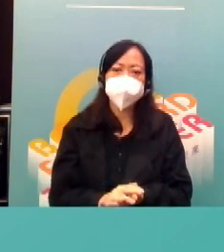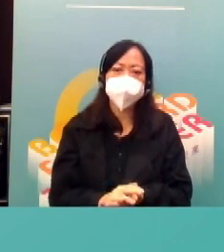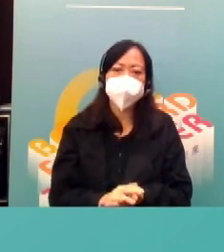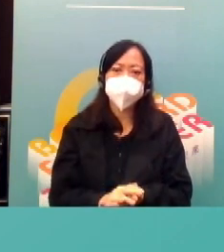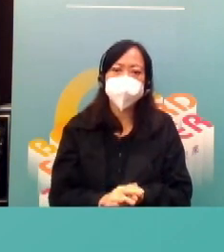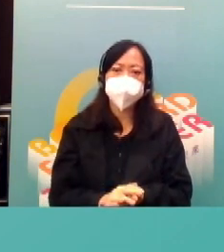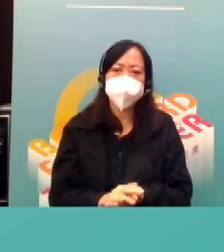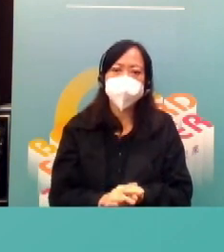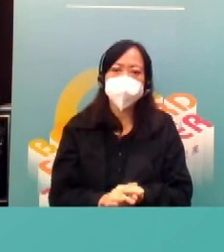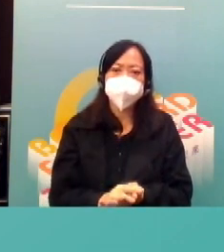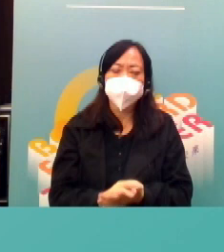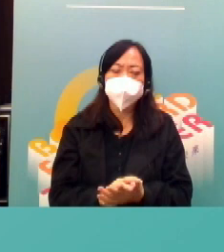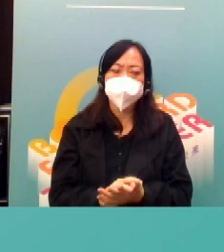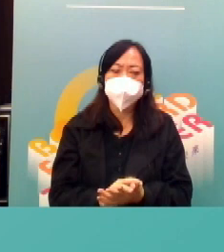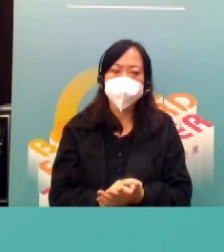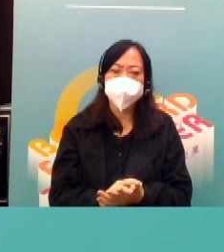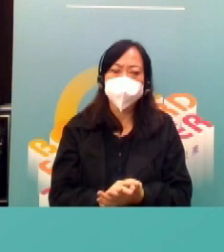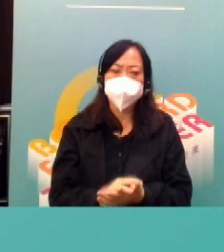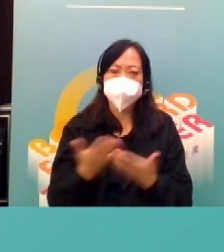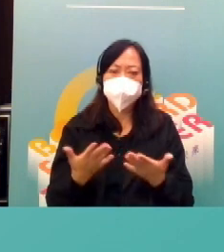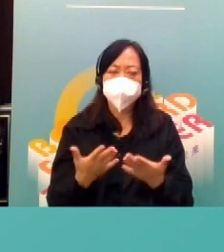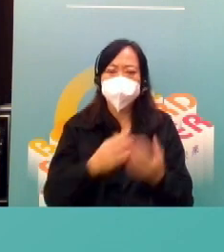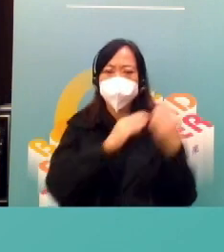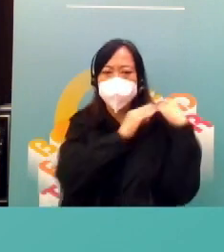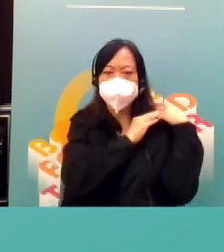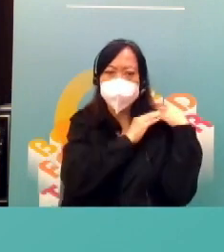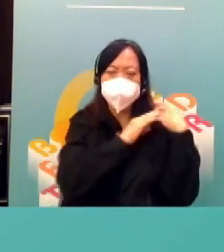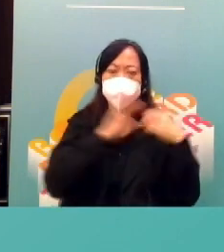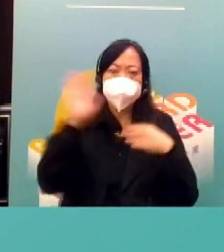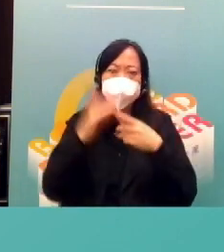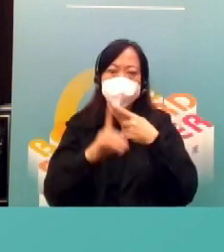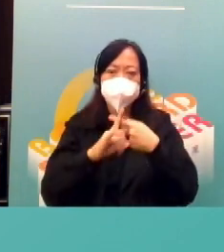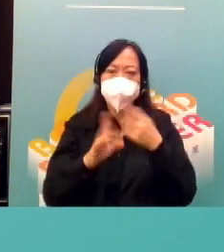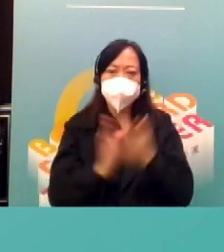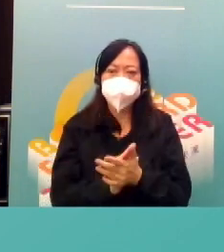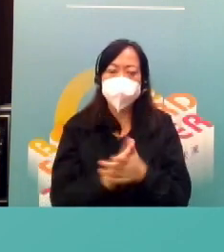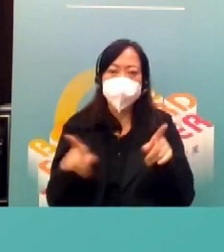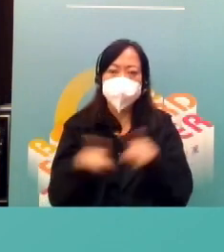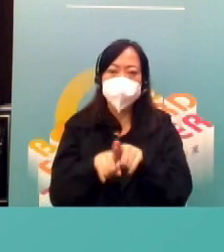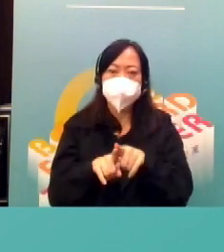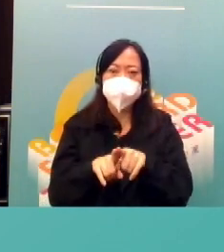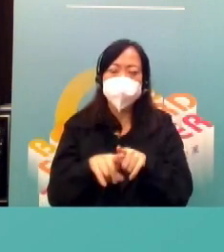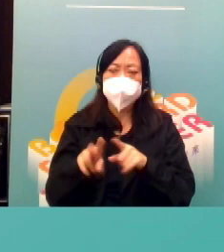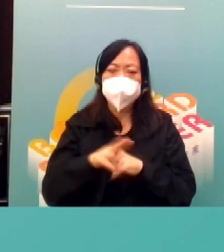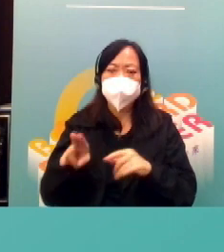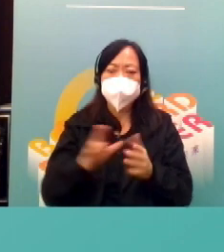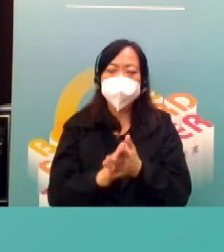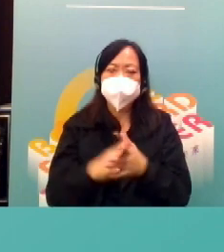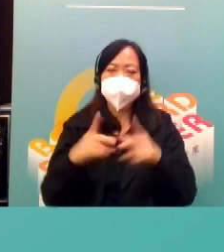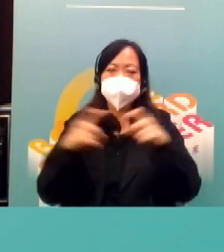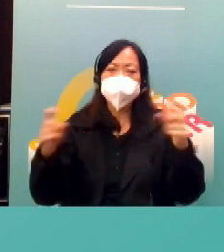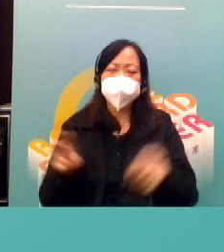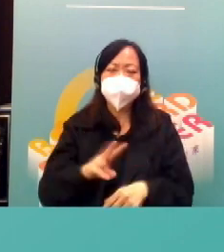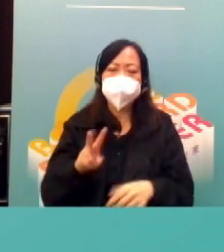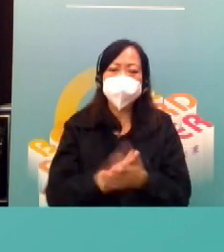returns for the risk that they're taking, because ultimately, whilst we have this term called social impact bond, it's not a fixed income instrument. It is